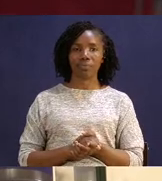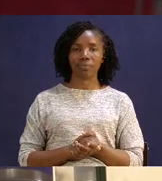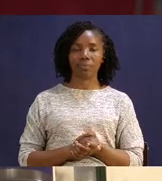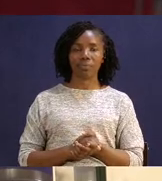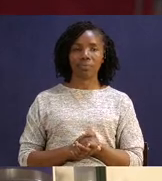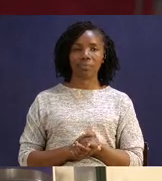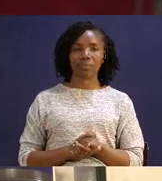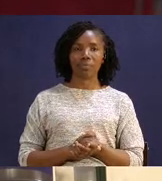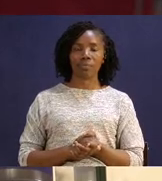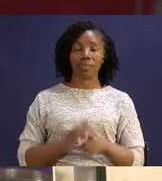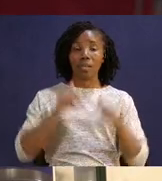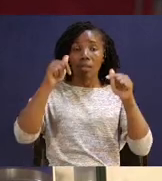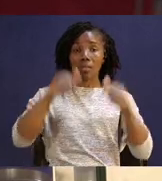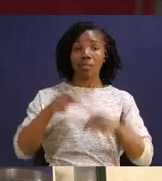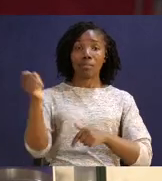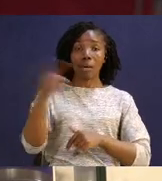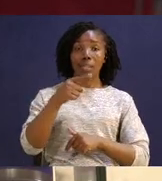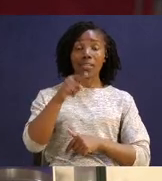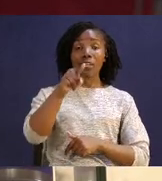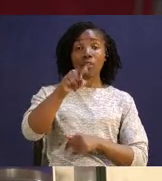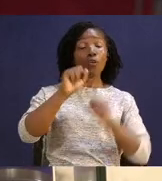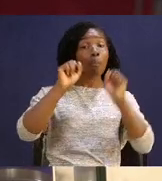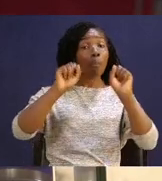You know, this month you can become a millionaire.